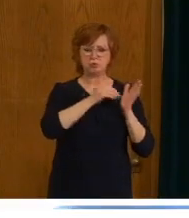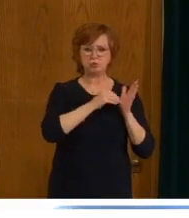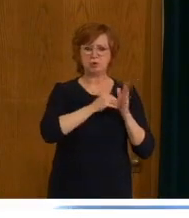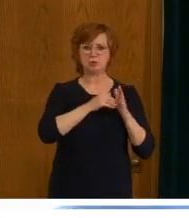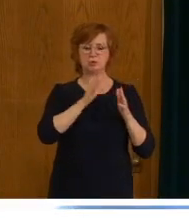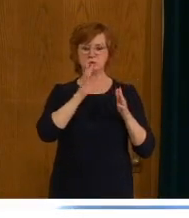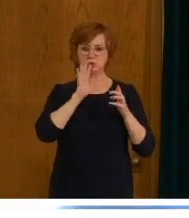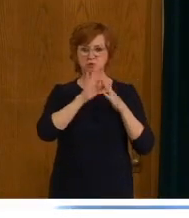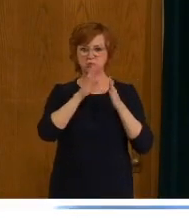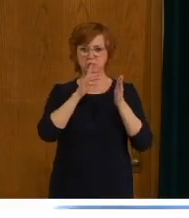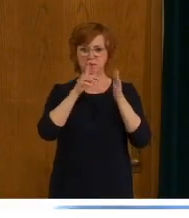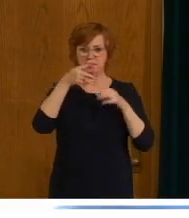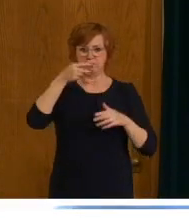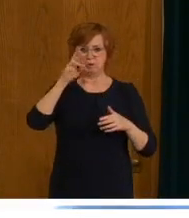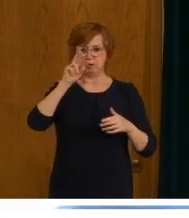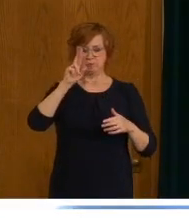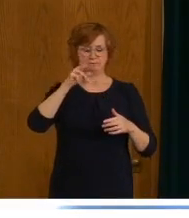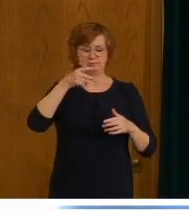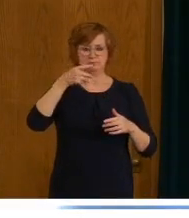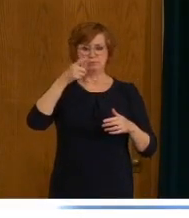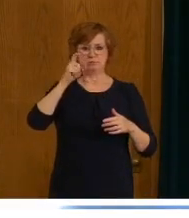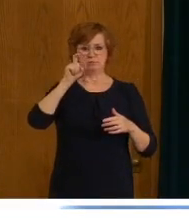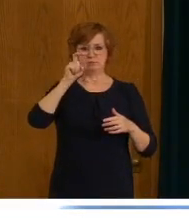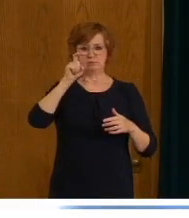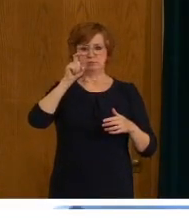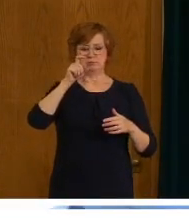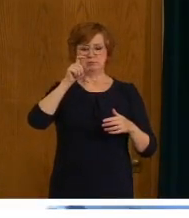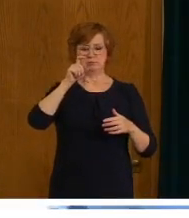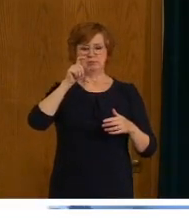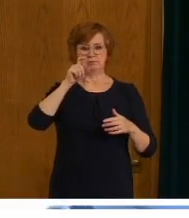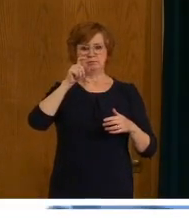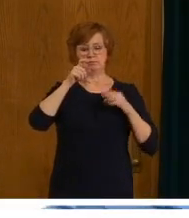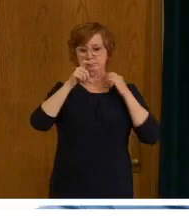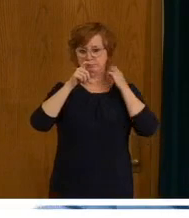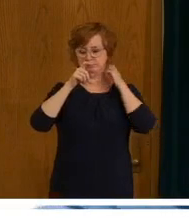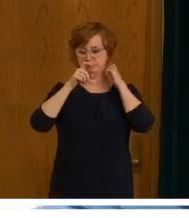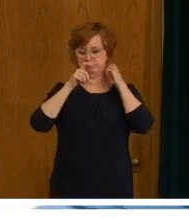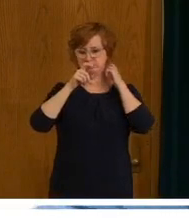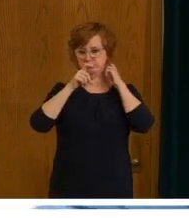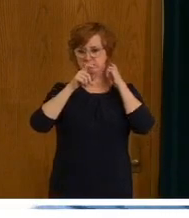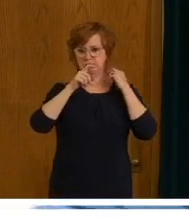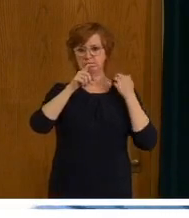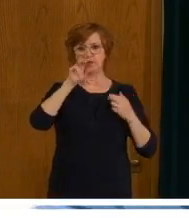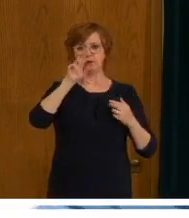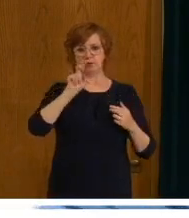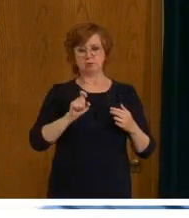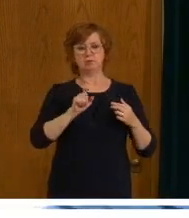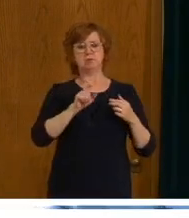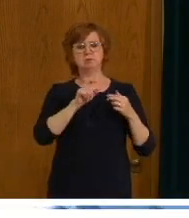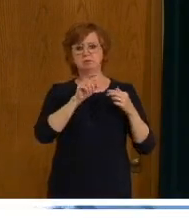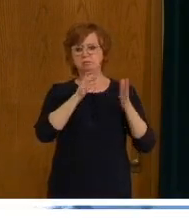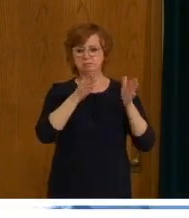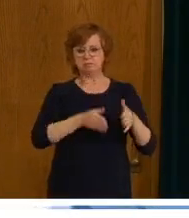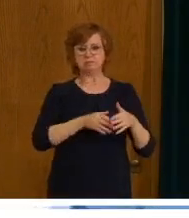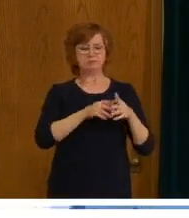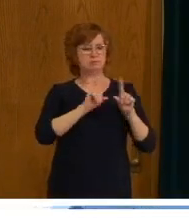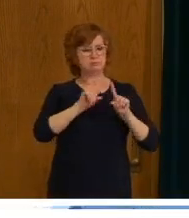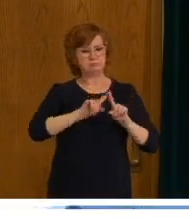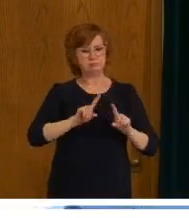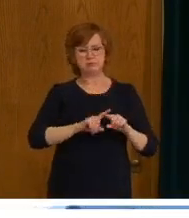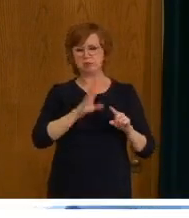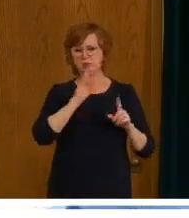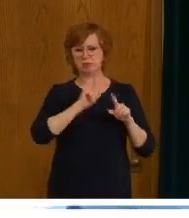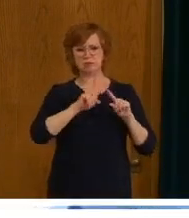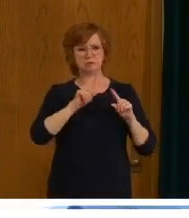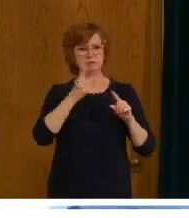discussion answers many questions, and then that increases your confidence to get a vaccine. We've talked about convenience, and like Scott